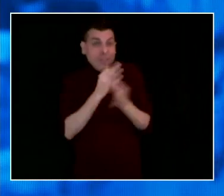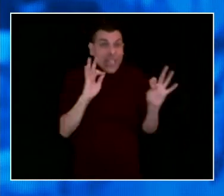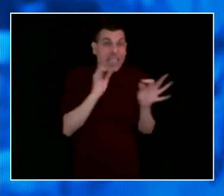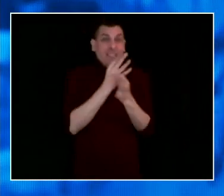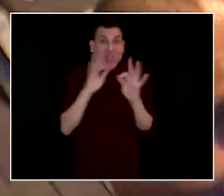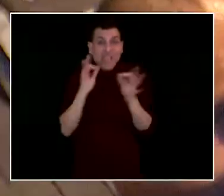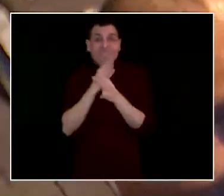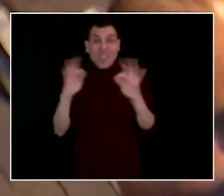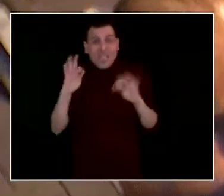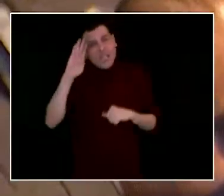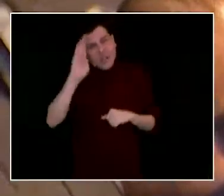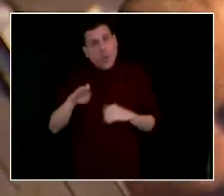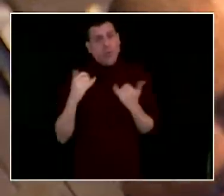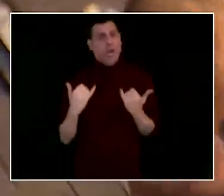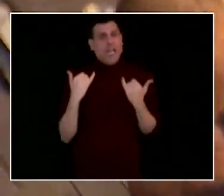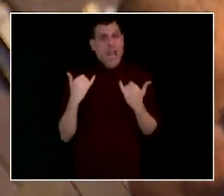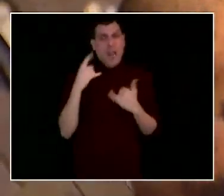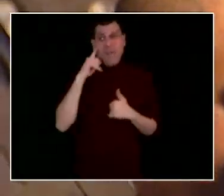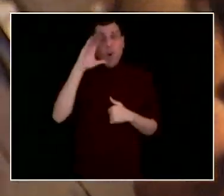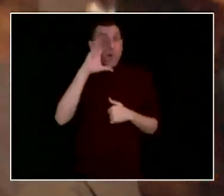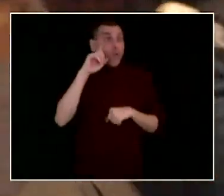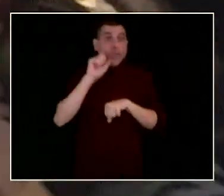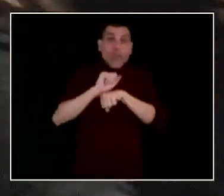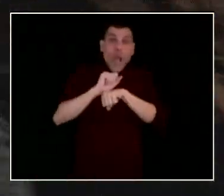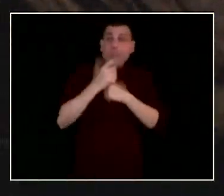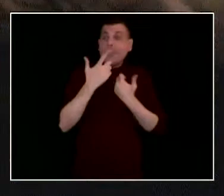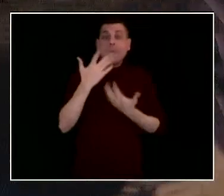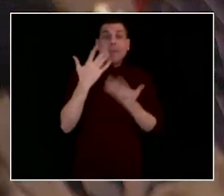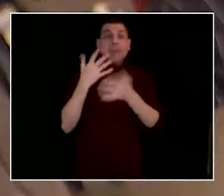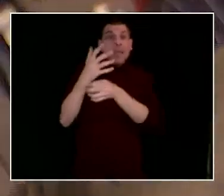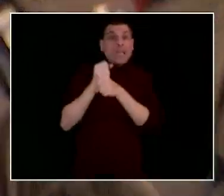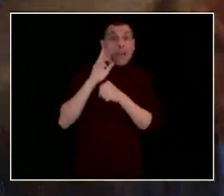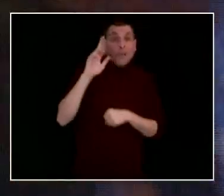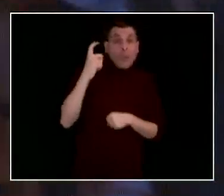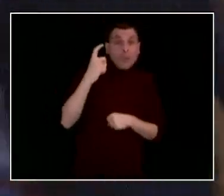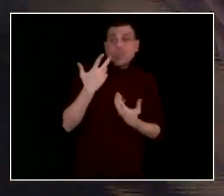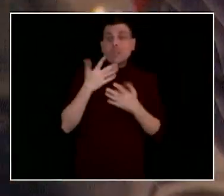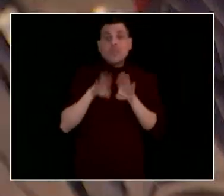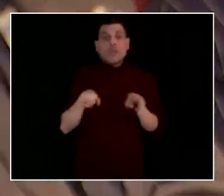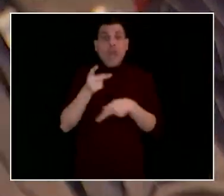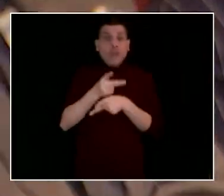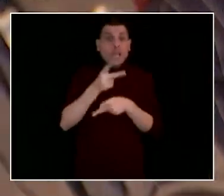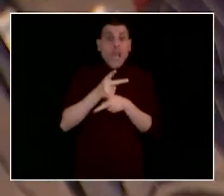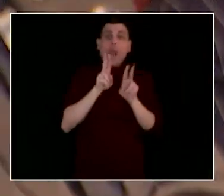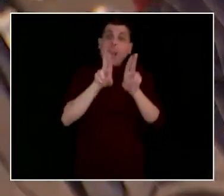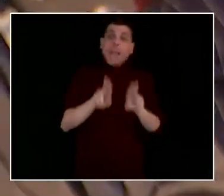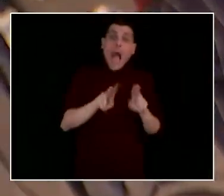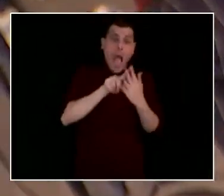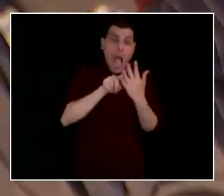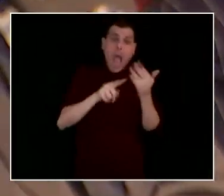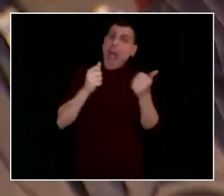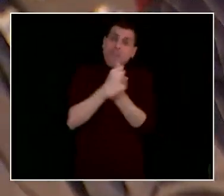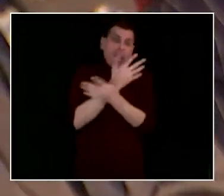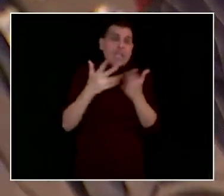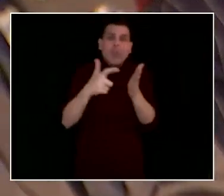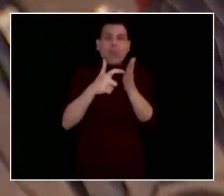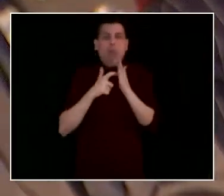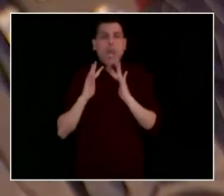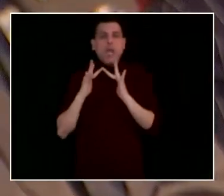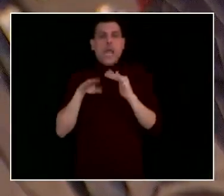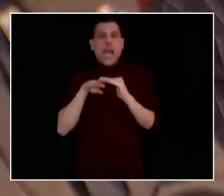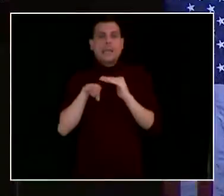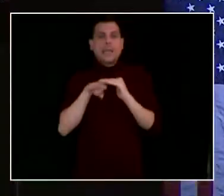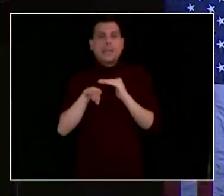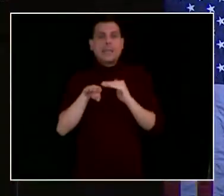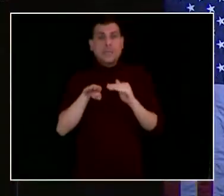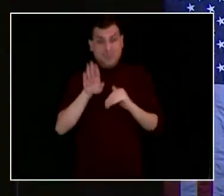job, filling a prescription, and applying for childcare. But when we came into office, the digital